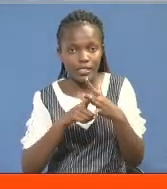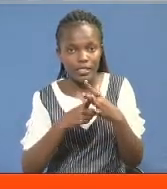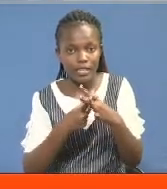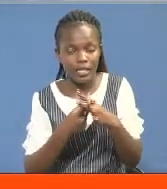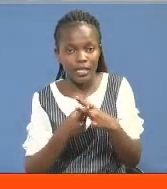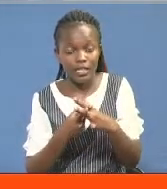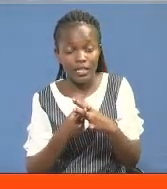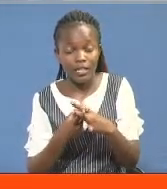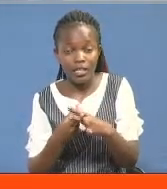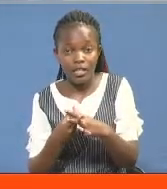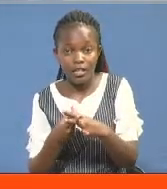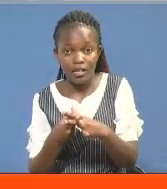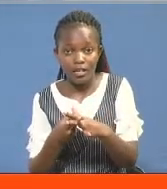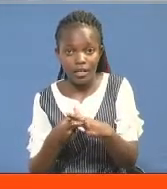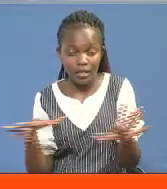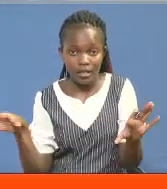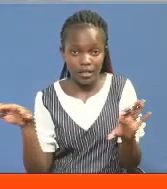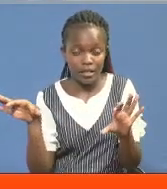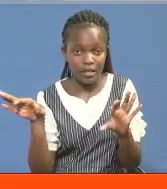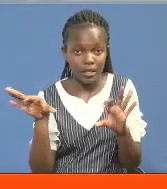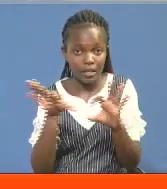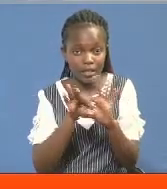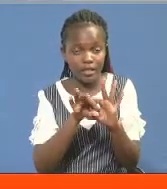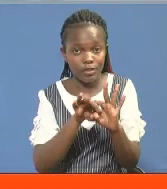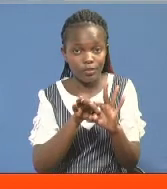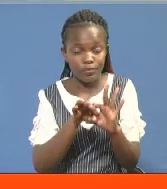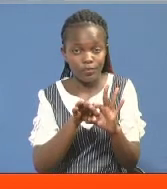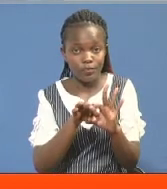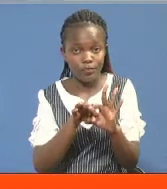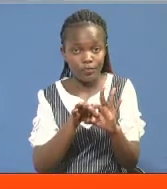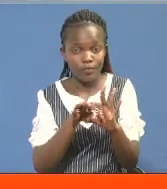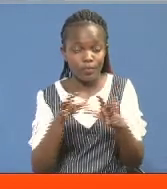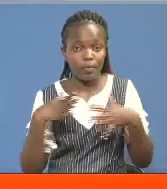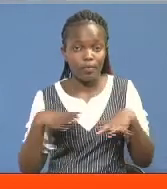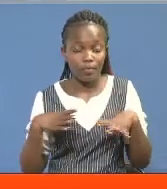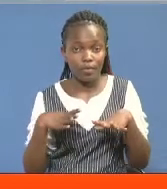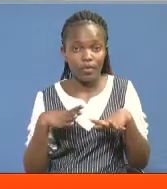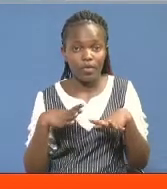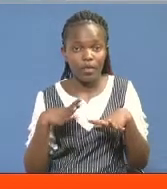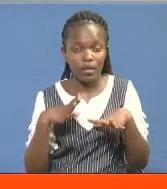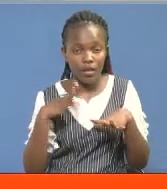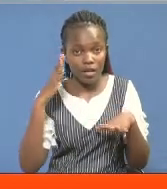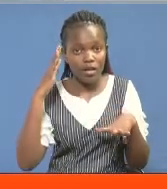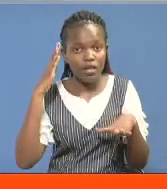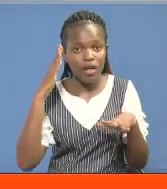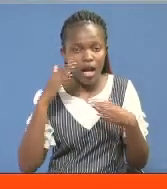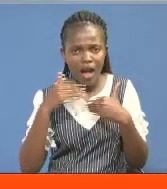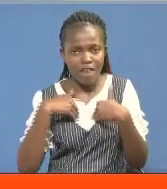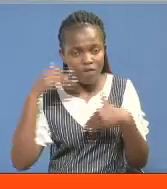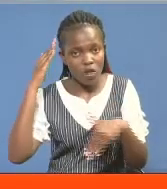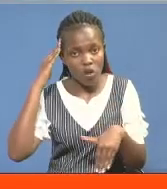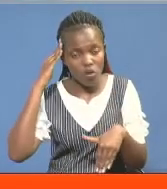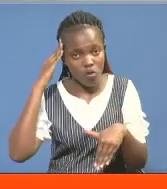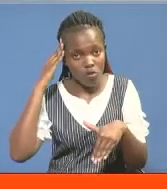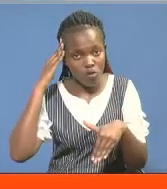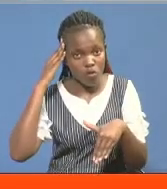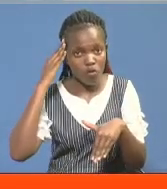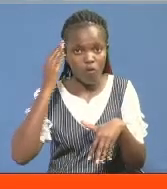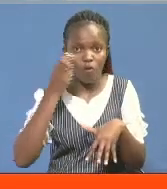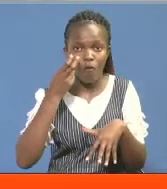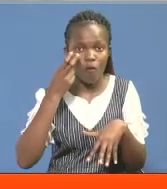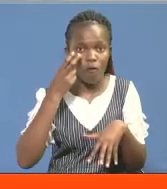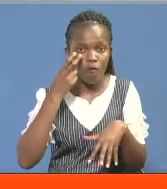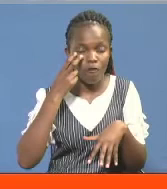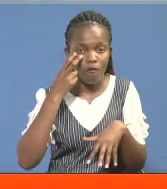engaging citizens through collection of views, they ought to have known that they were actually giving views that were meant